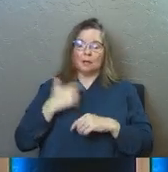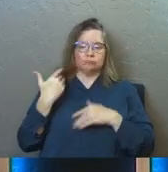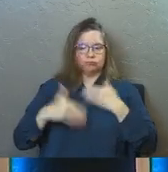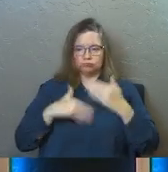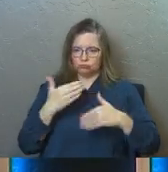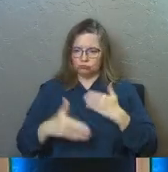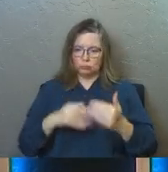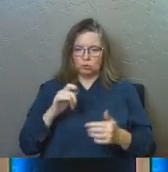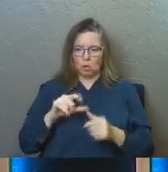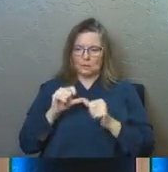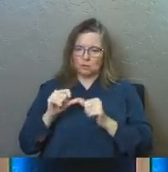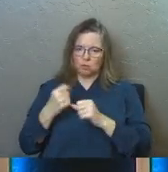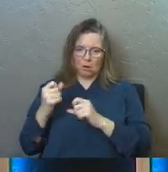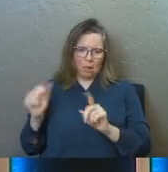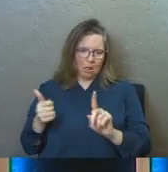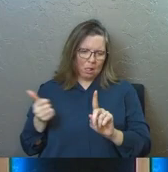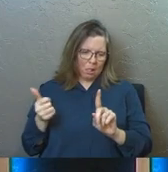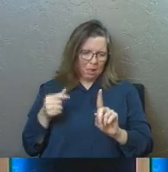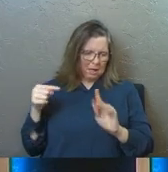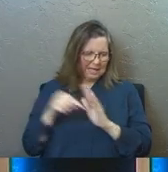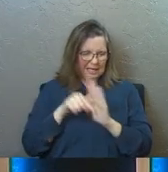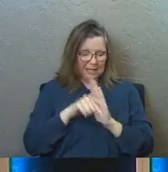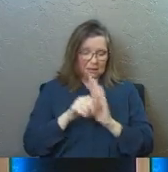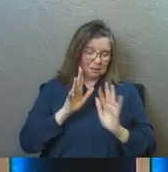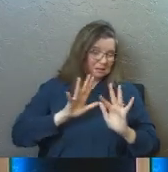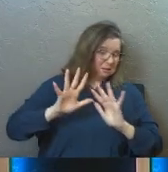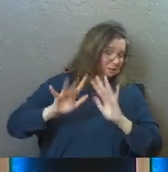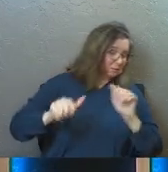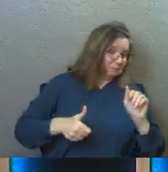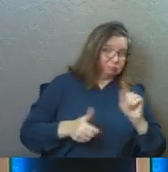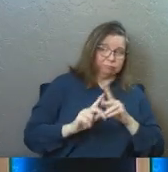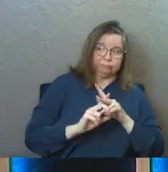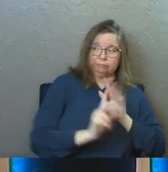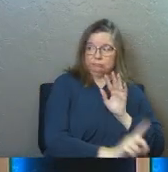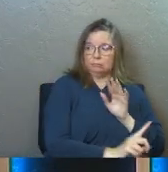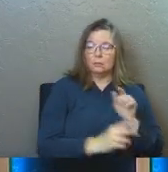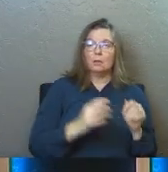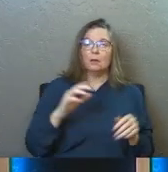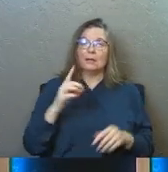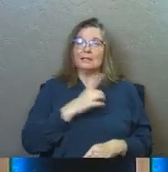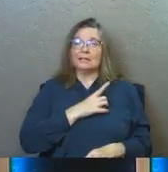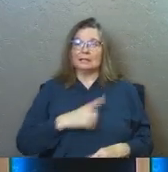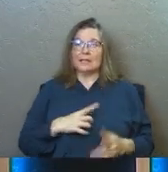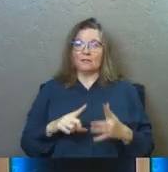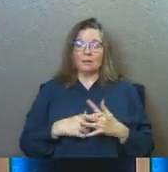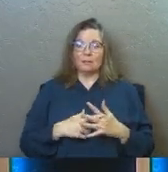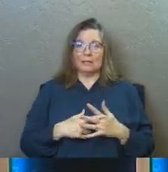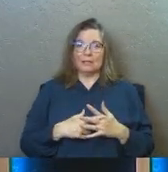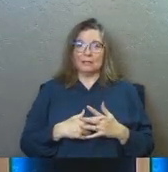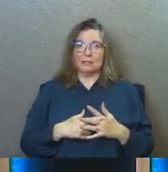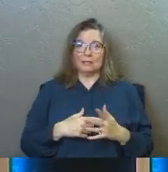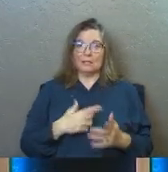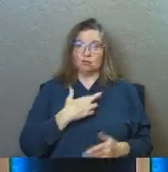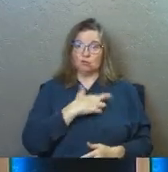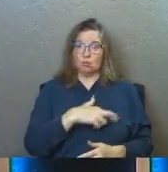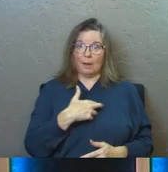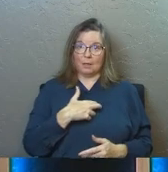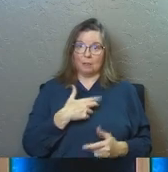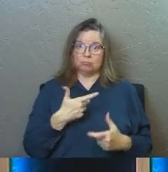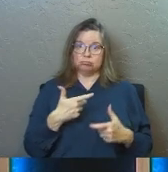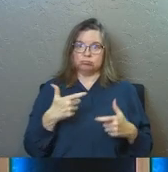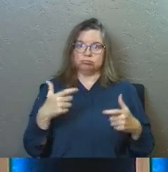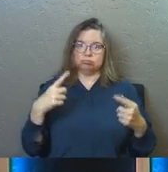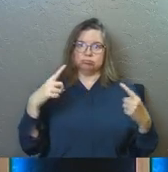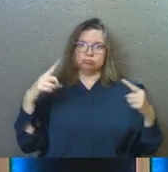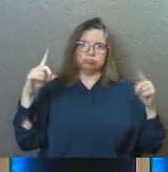goes on and Saul continues to try to kill David and he's dodging spears and all that, David begins to just gain rep. Like, his reputation just goes.